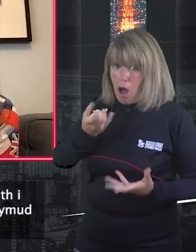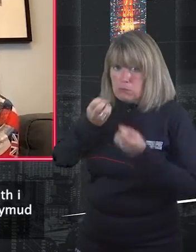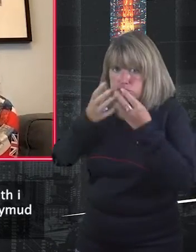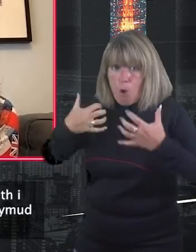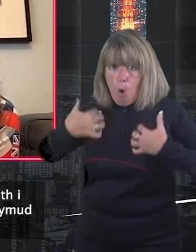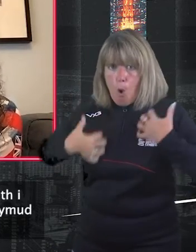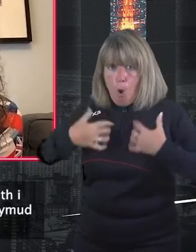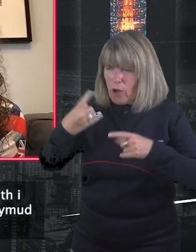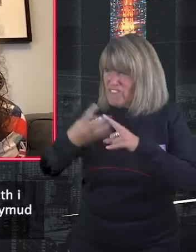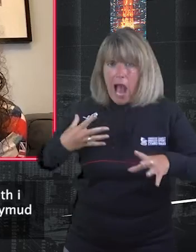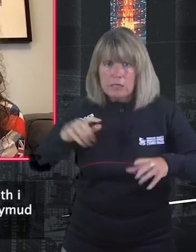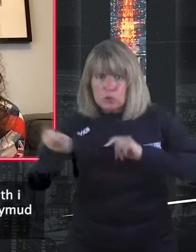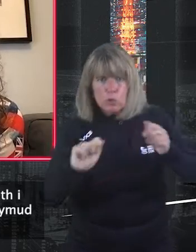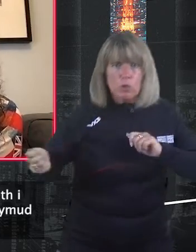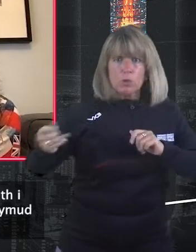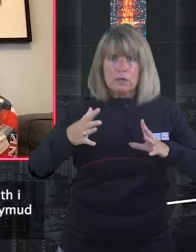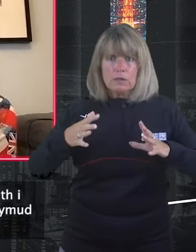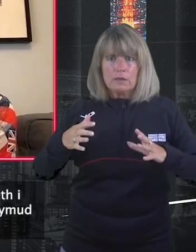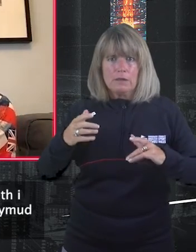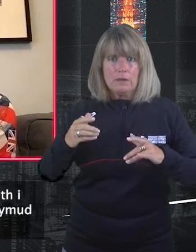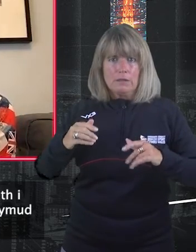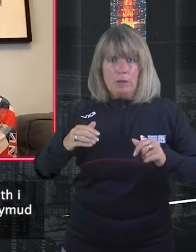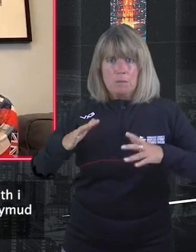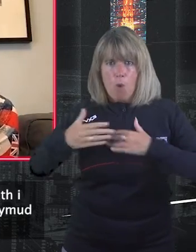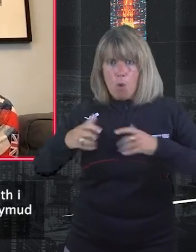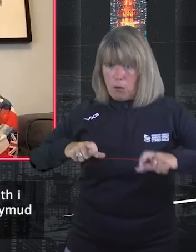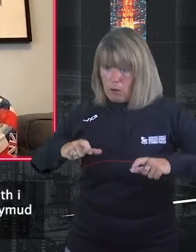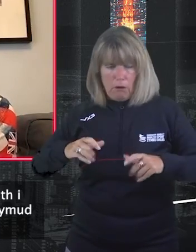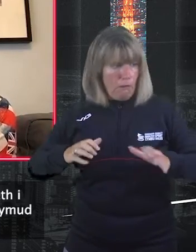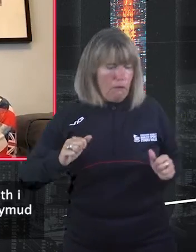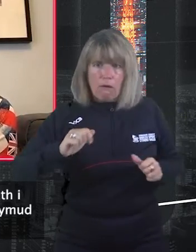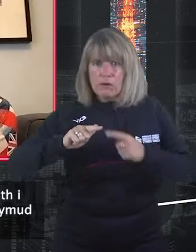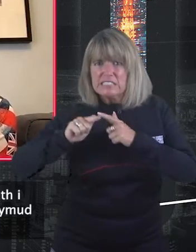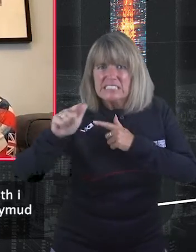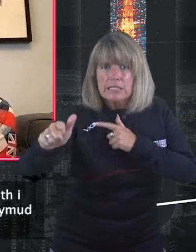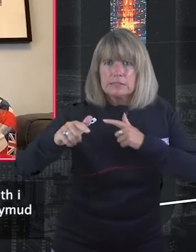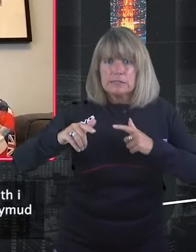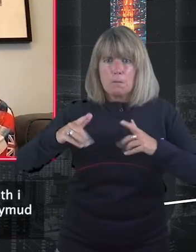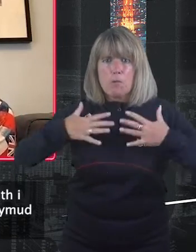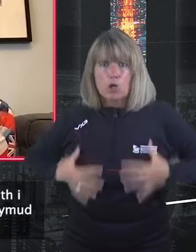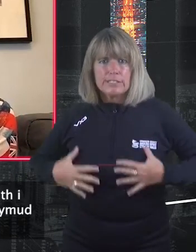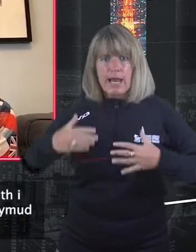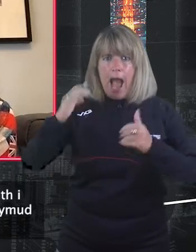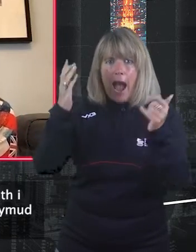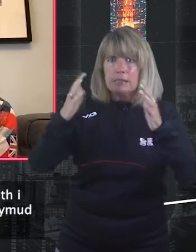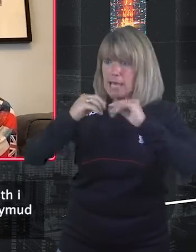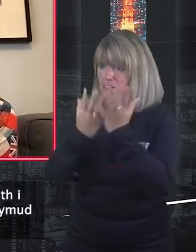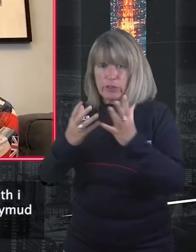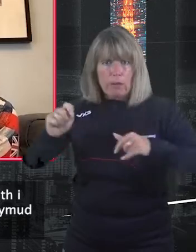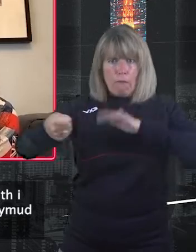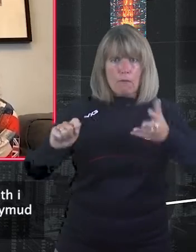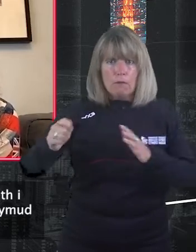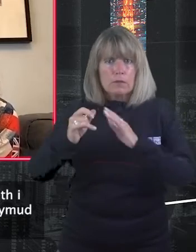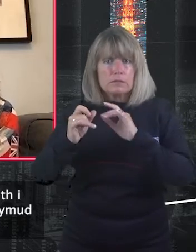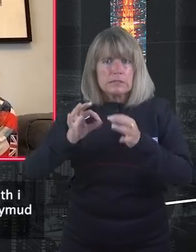kind of a with enabled bodied fencing, because you're fixed at that distance. You really have got to be, you know, moving your upper